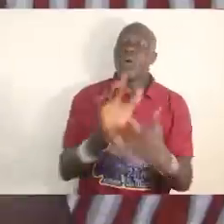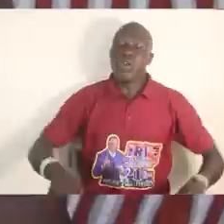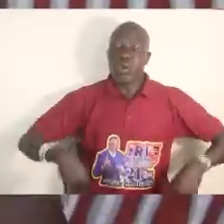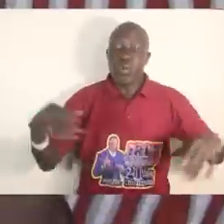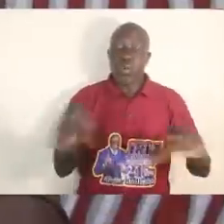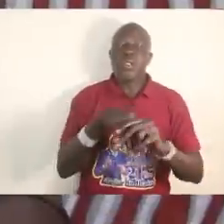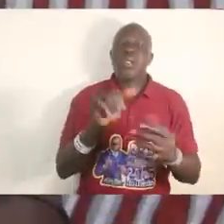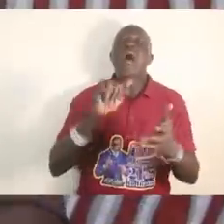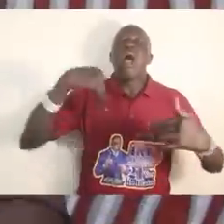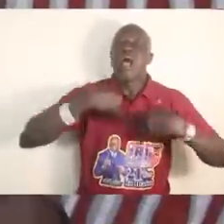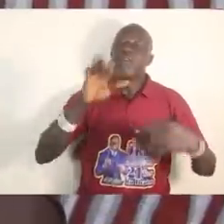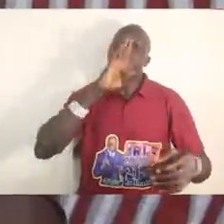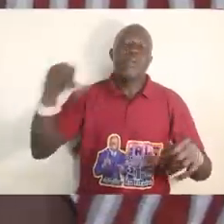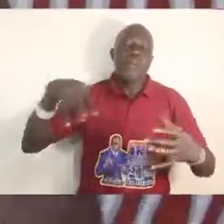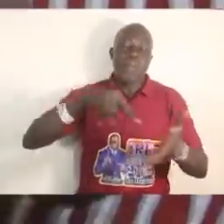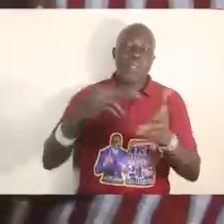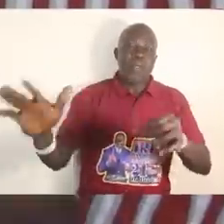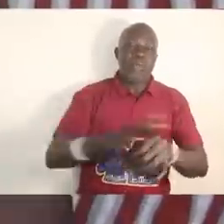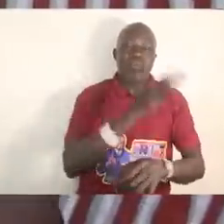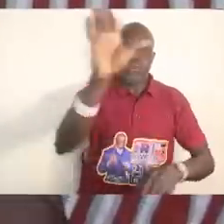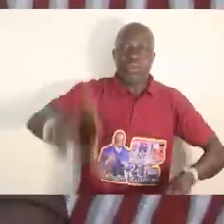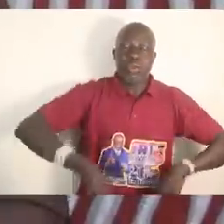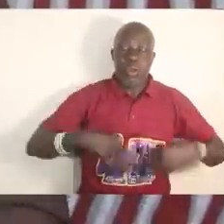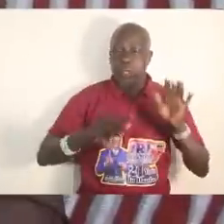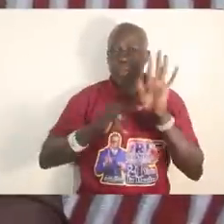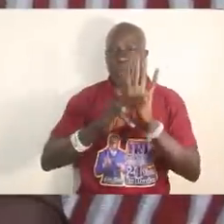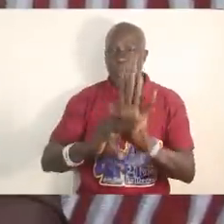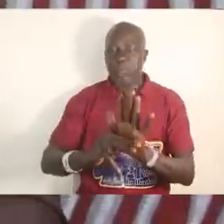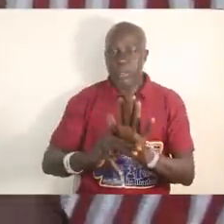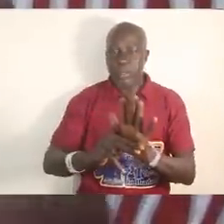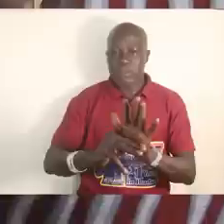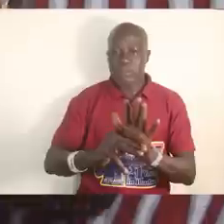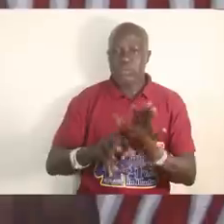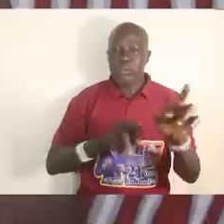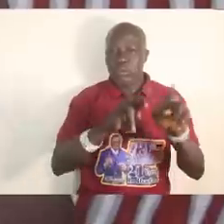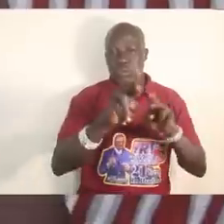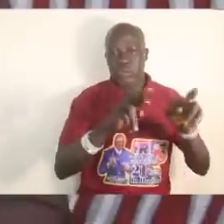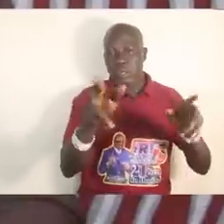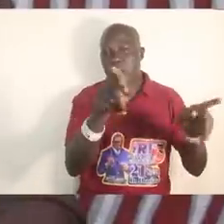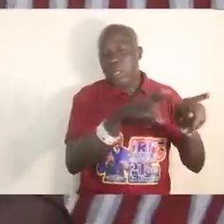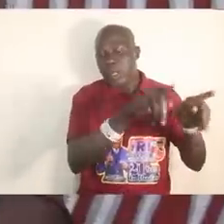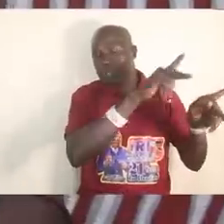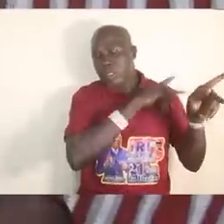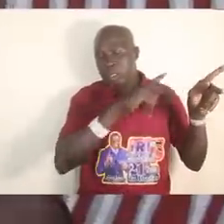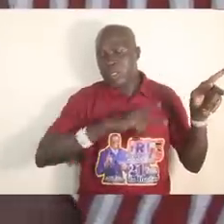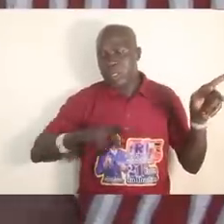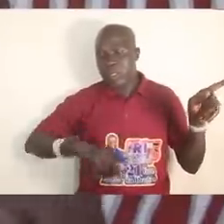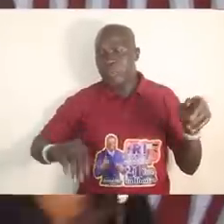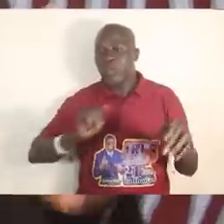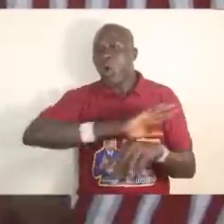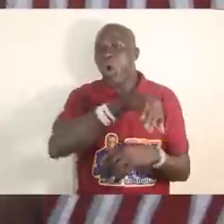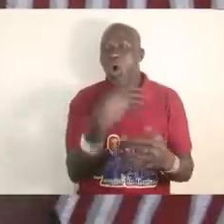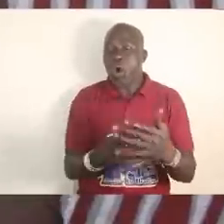marriage will be meaningful. Amen. That will manifest. Amen. Then asking. All of